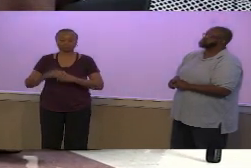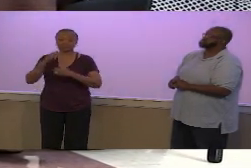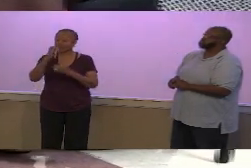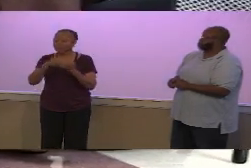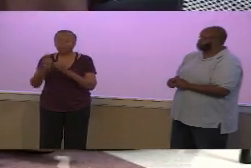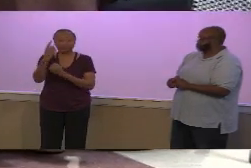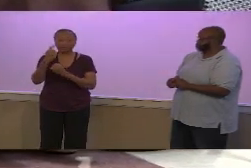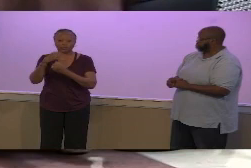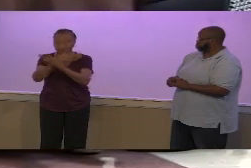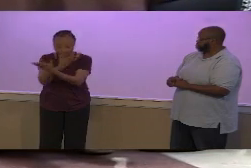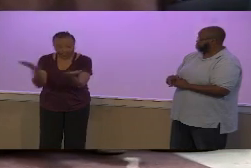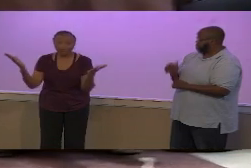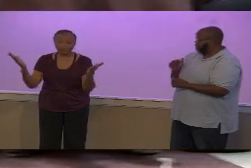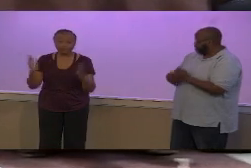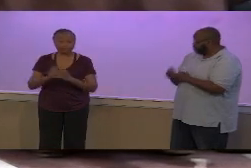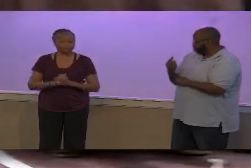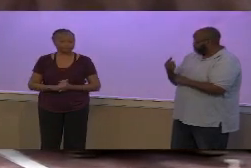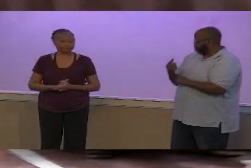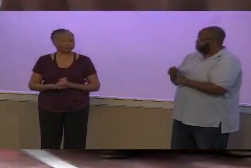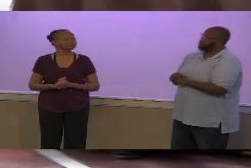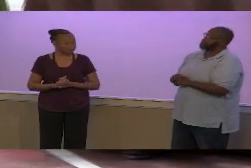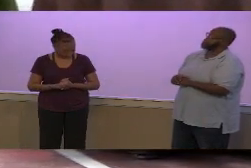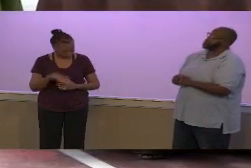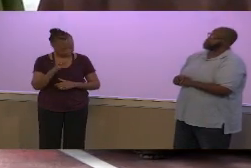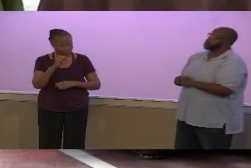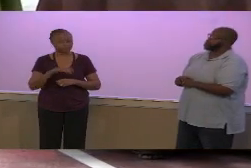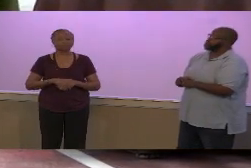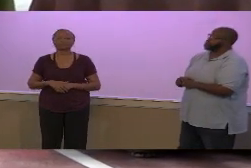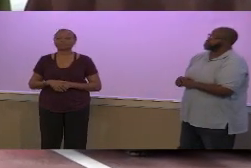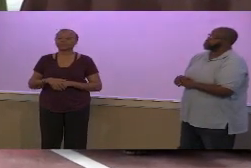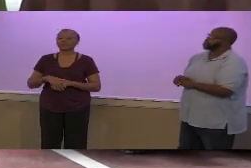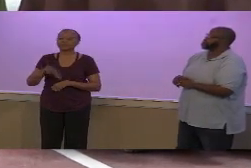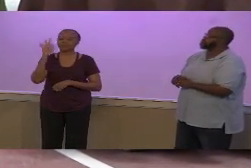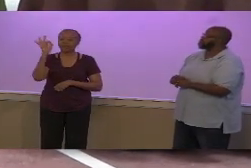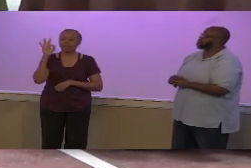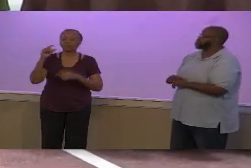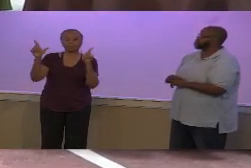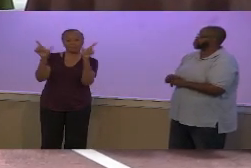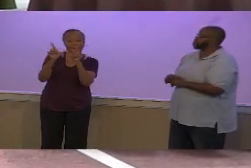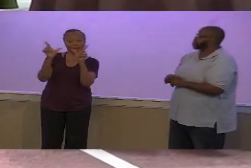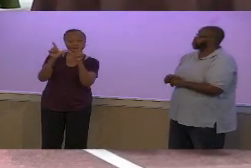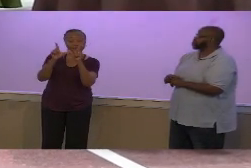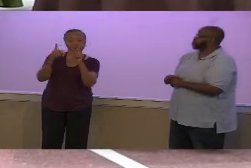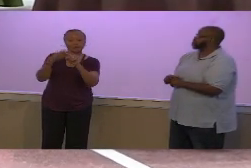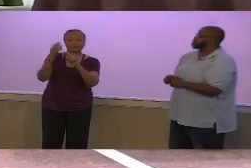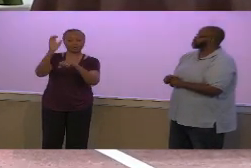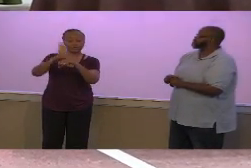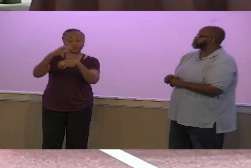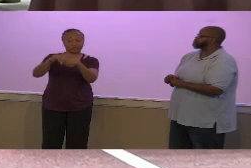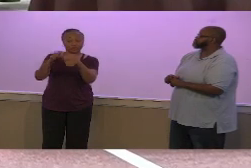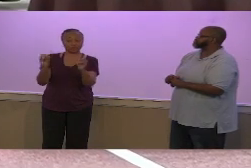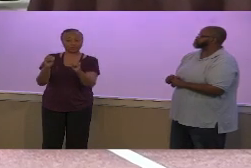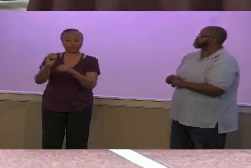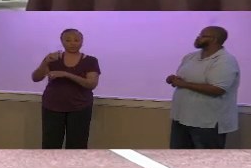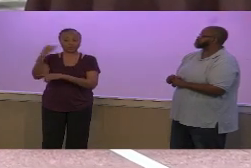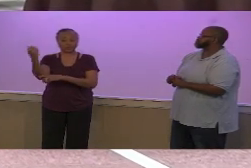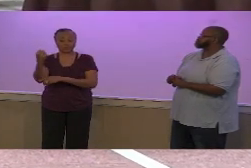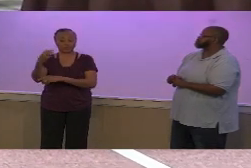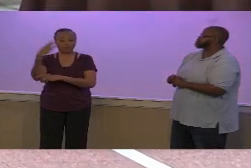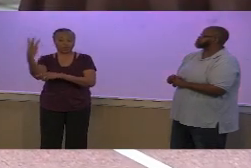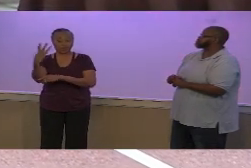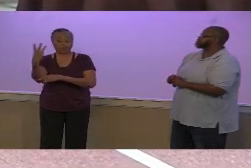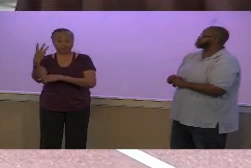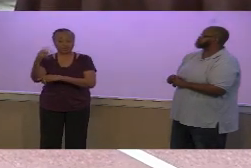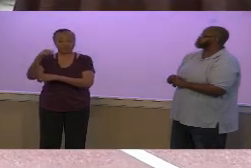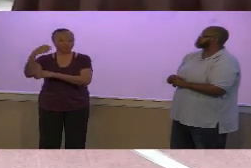Everyone. So make sure you pick up your placard from the church office on Tuesday, Wednesday, Thursday between